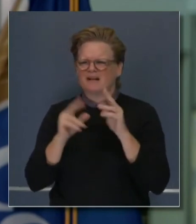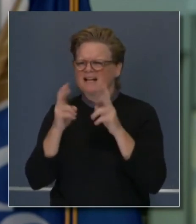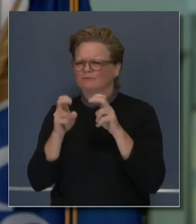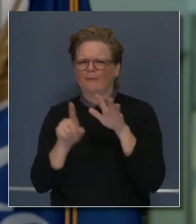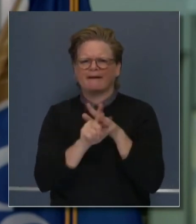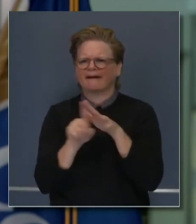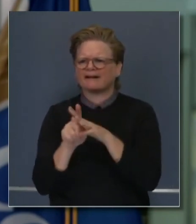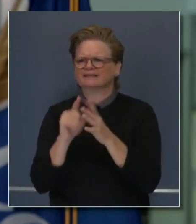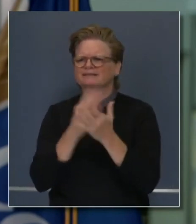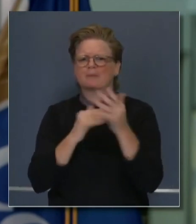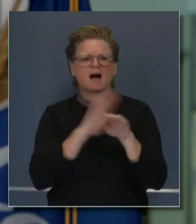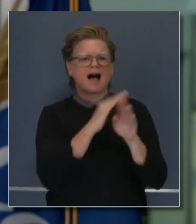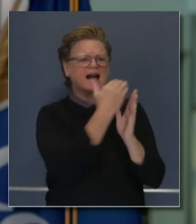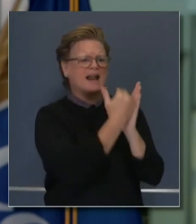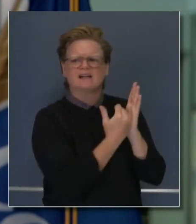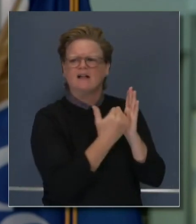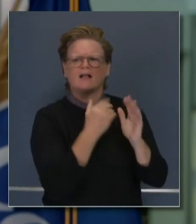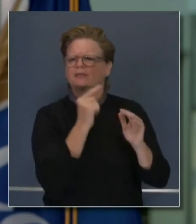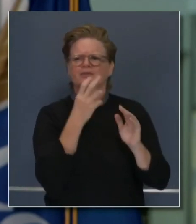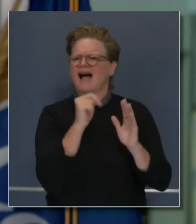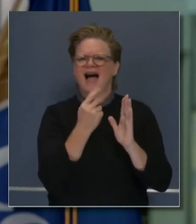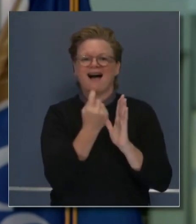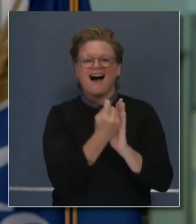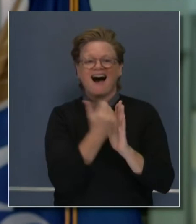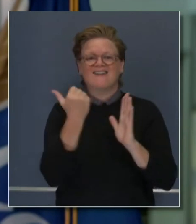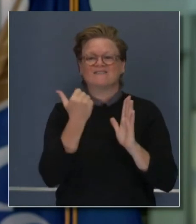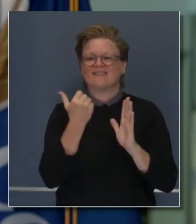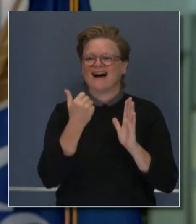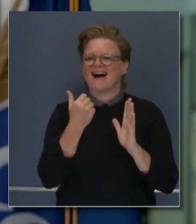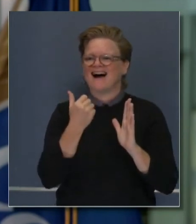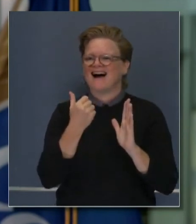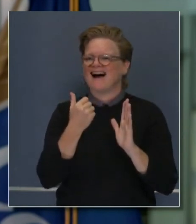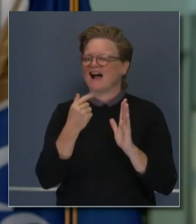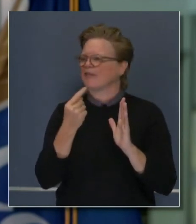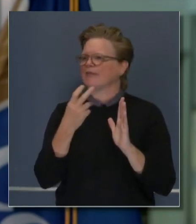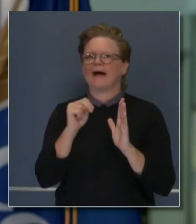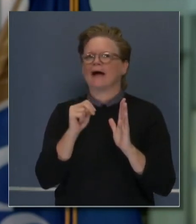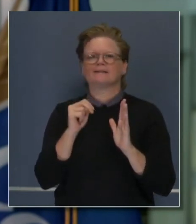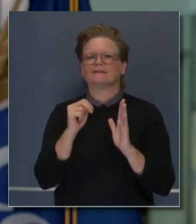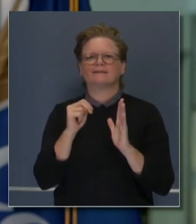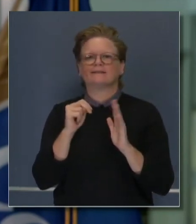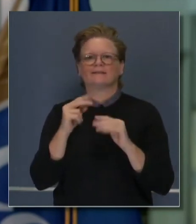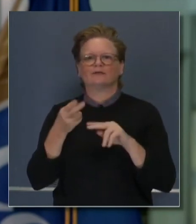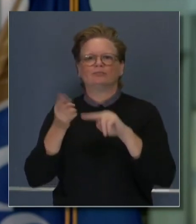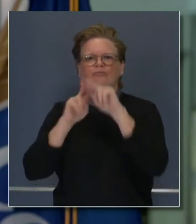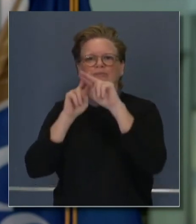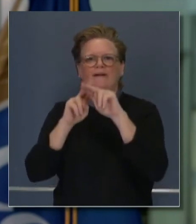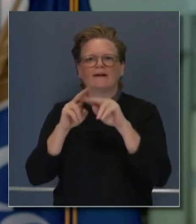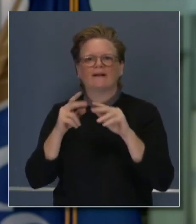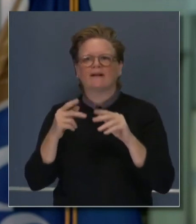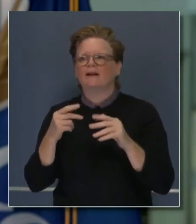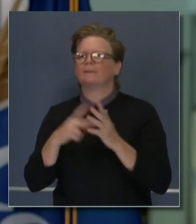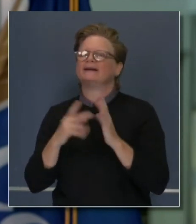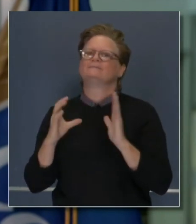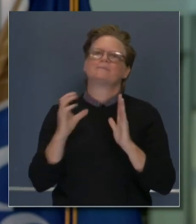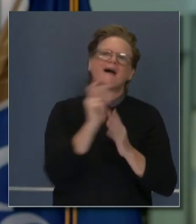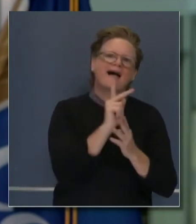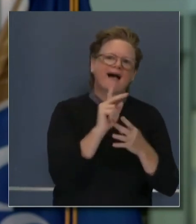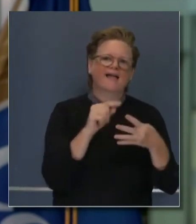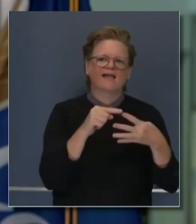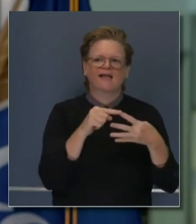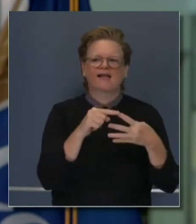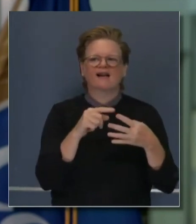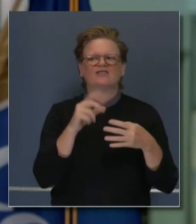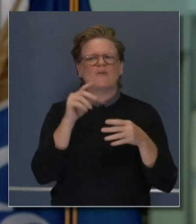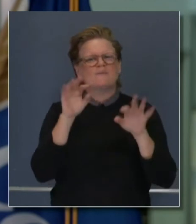should provide some clarity, and again, guidance to everybody. Encourage you, go to that